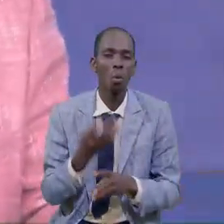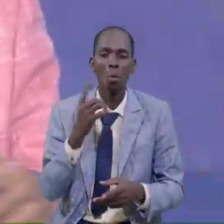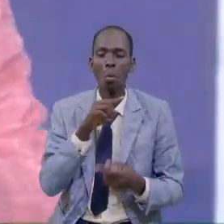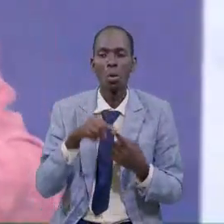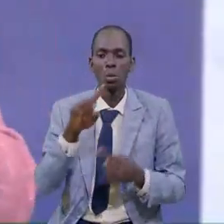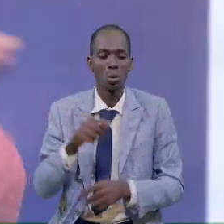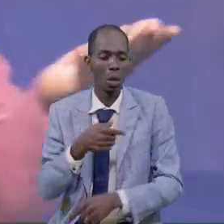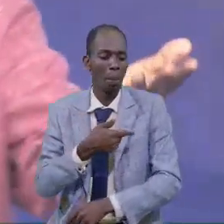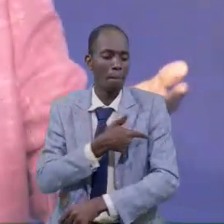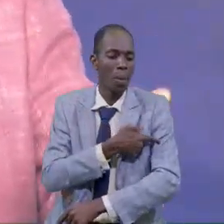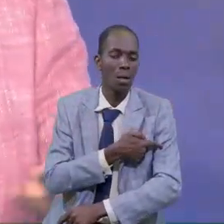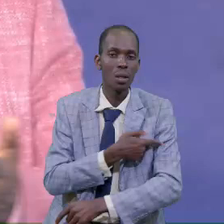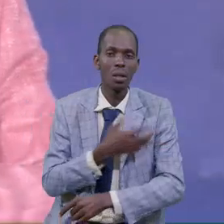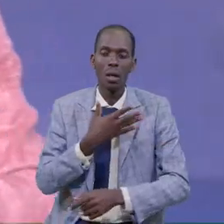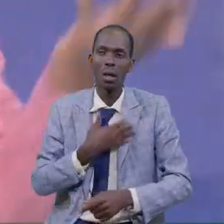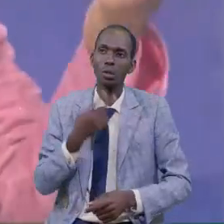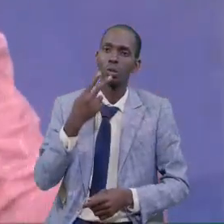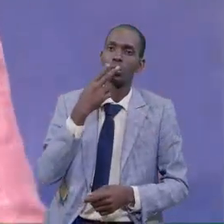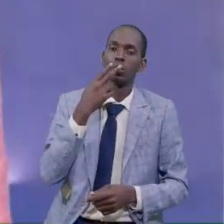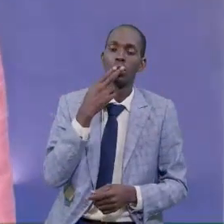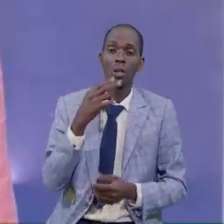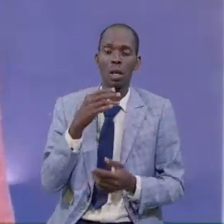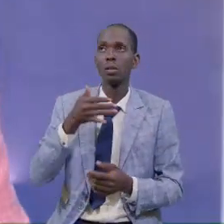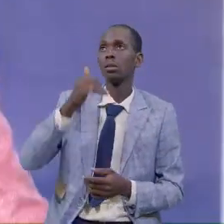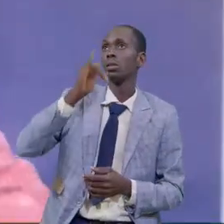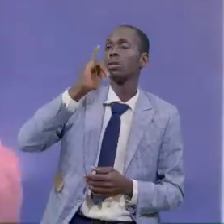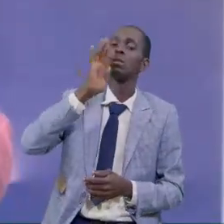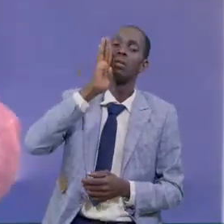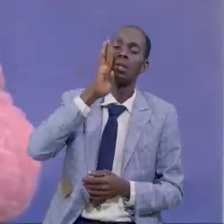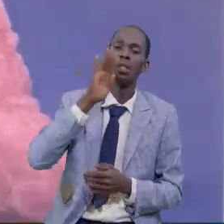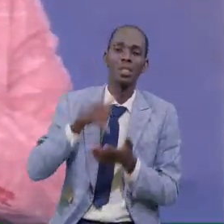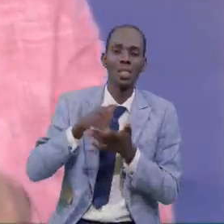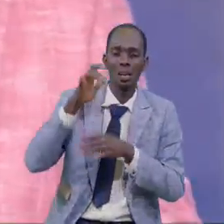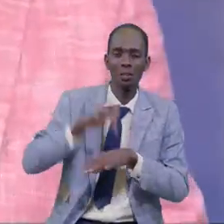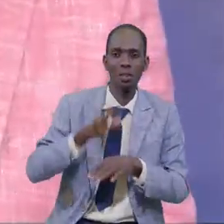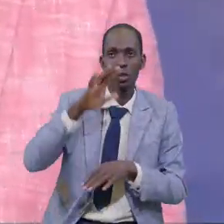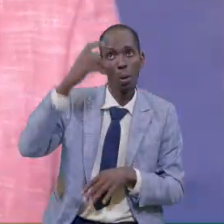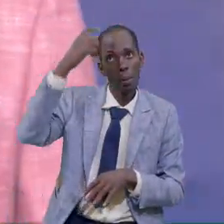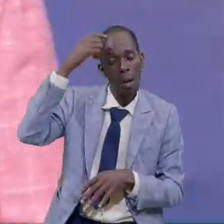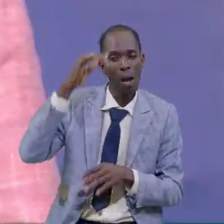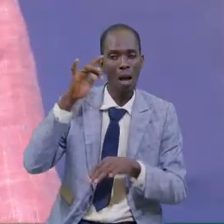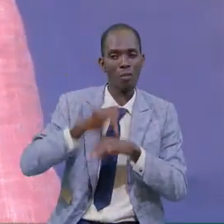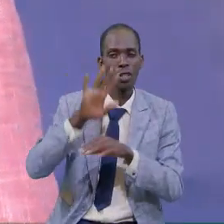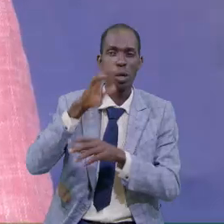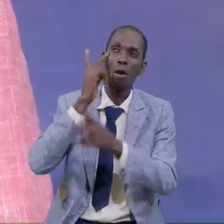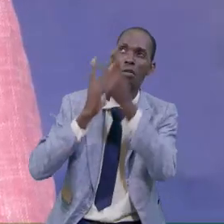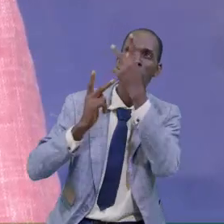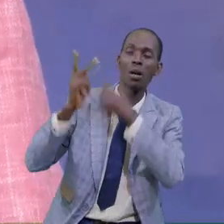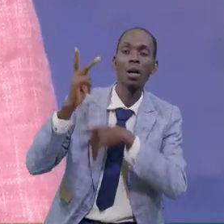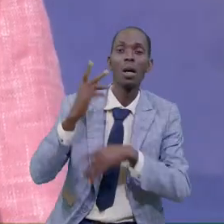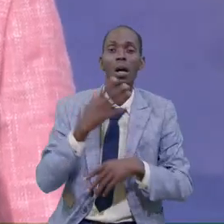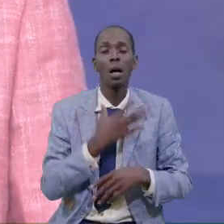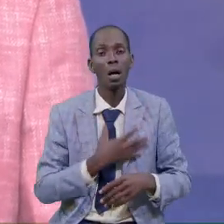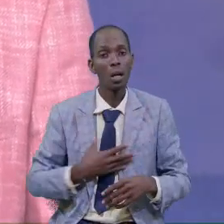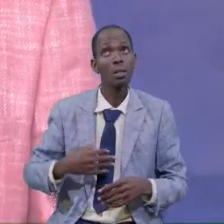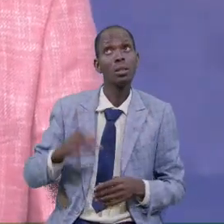brain, affects your vision, affects your mind, affects everything. And it has to save you from sin,